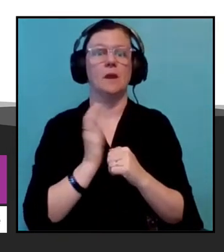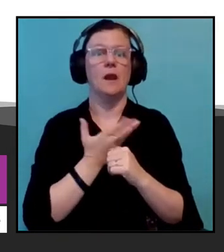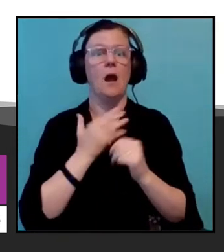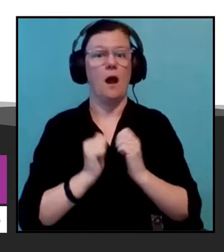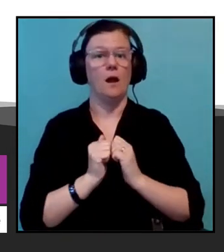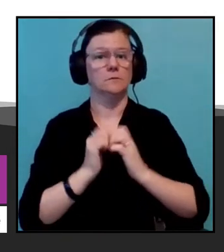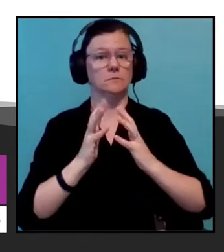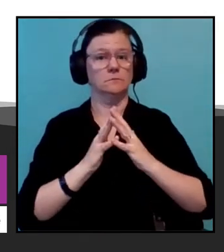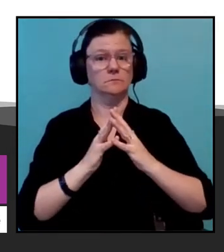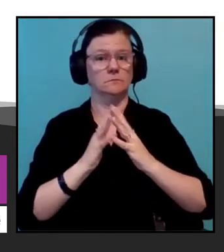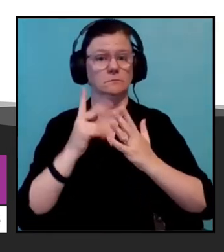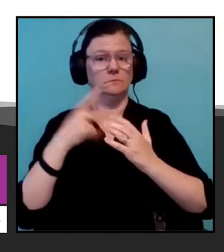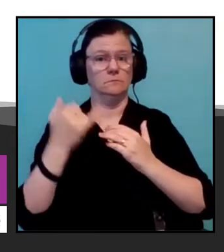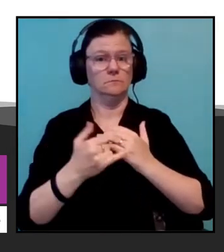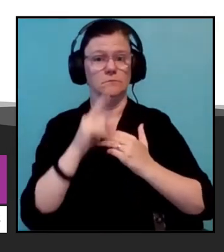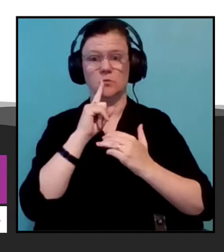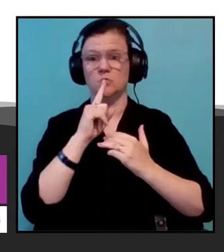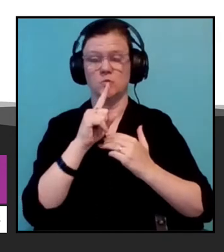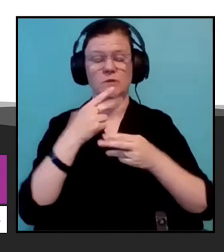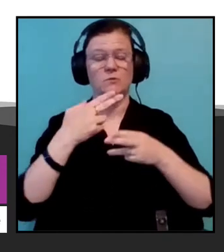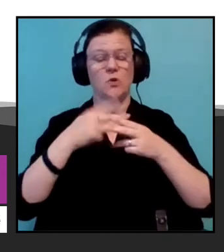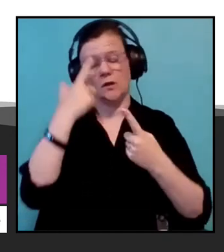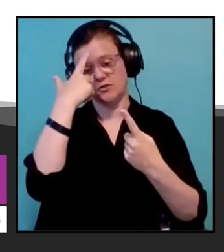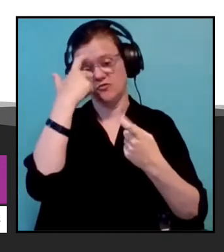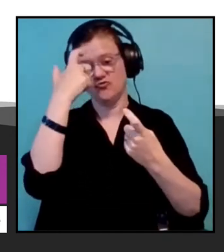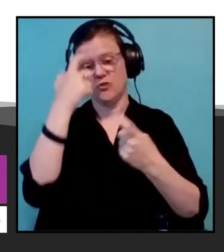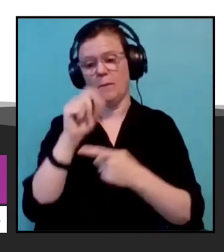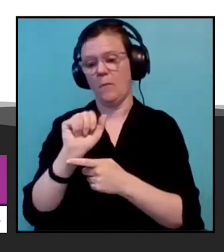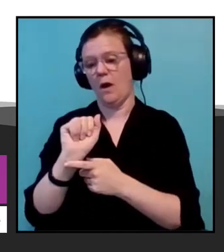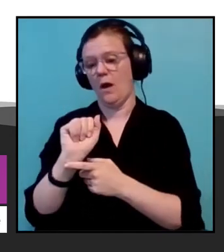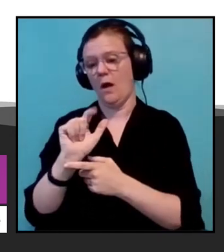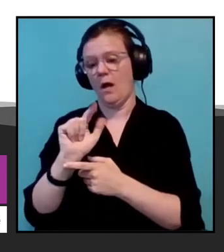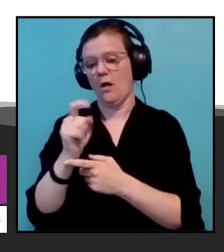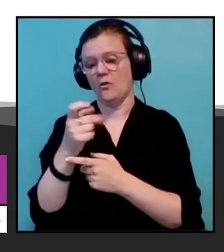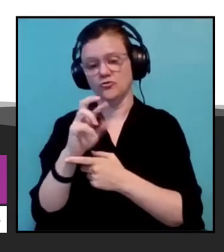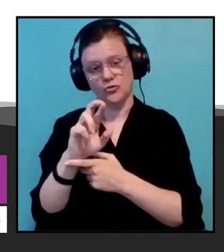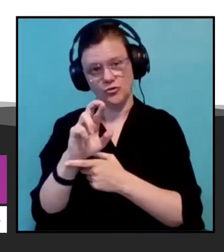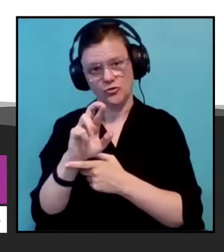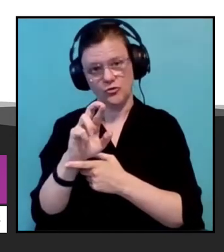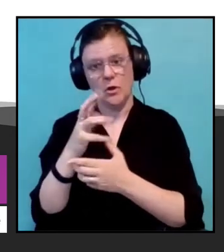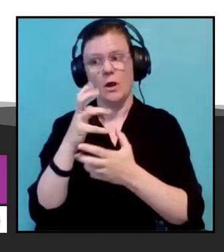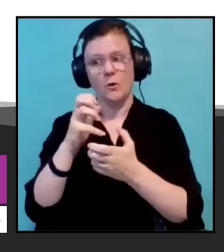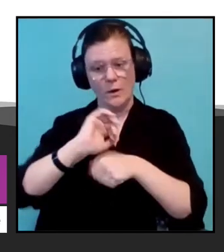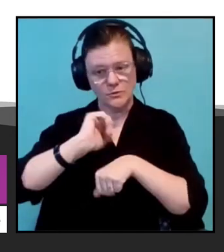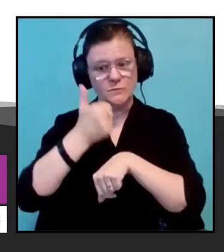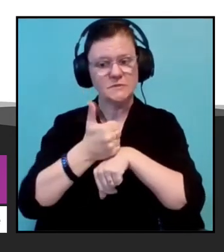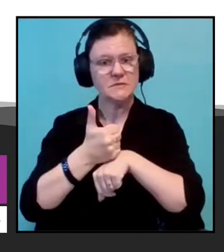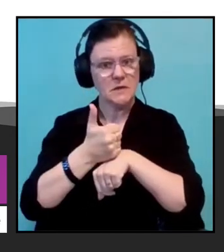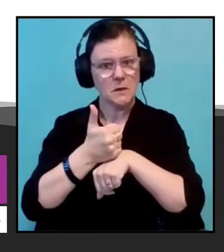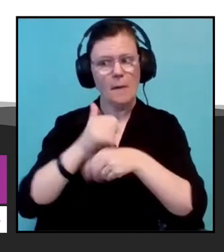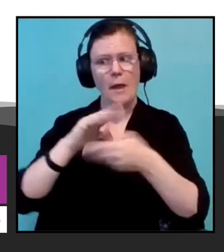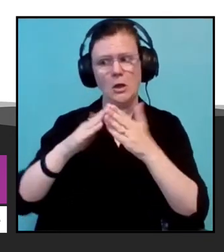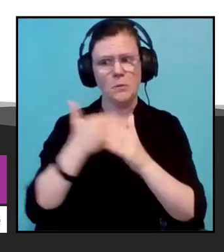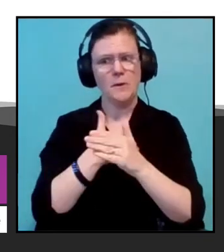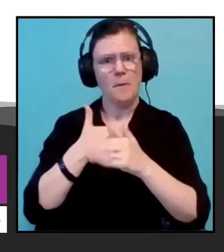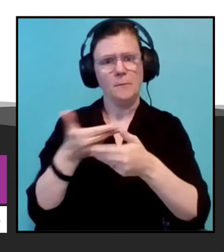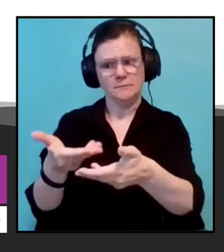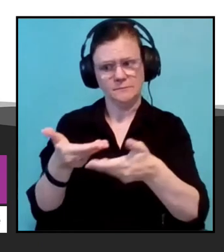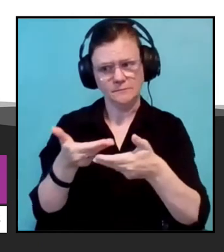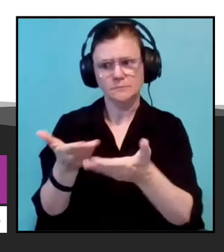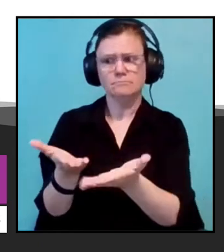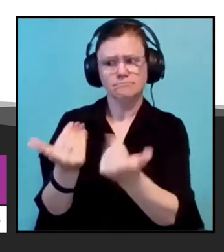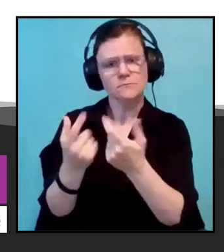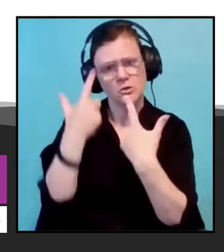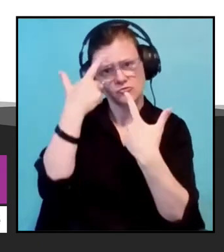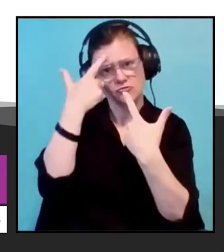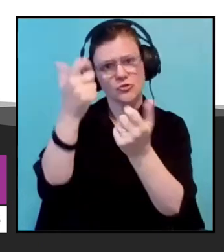really a dream altar that we wanted to create and invite community members of Bed-Stuy to dream with